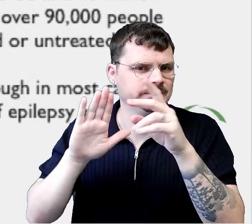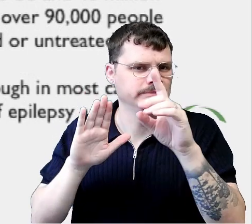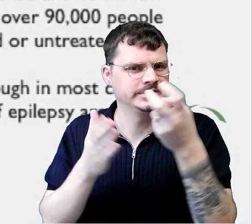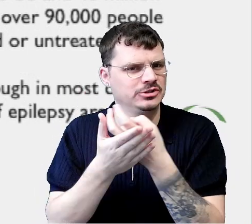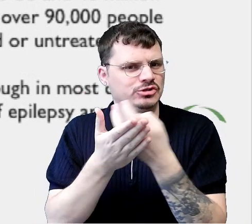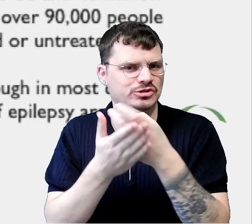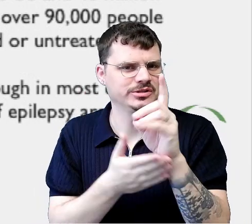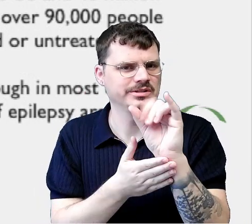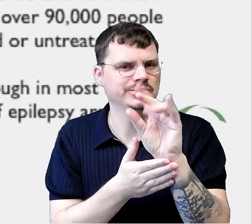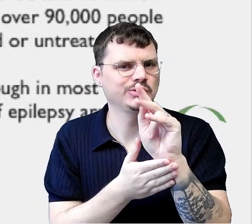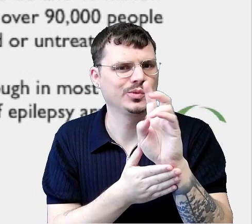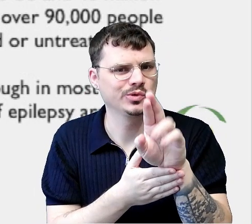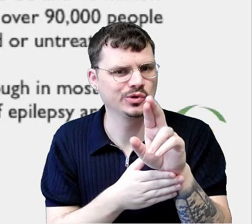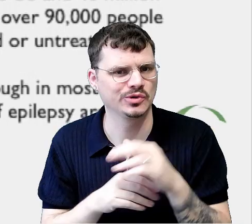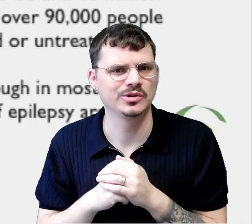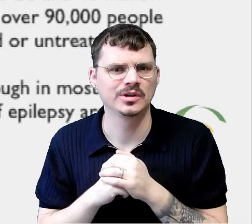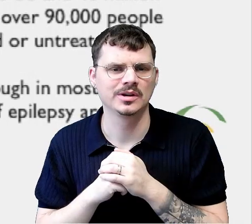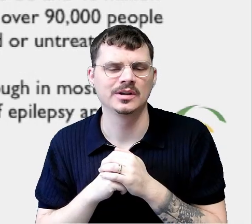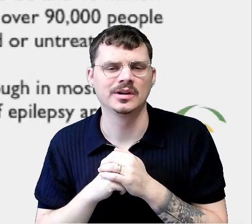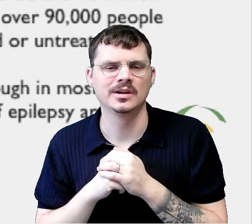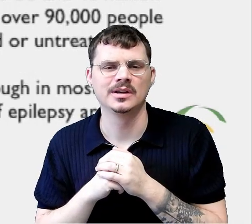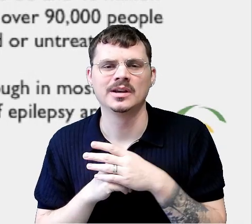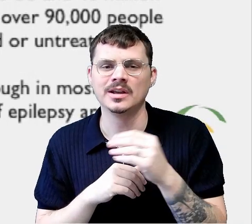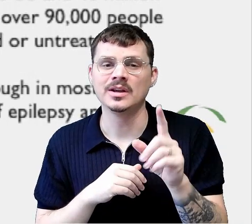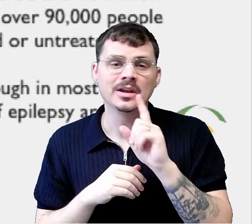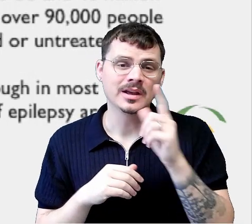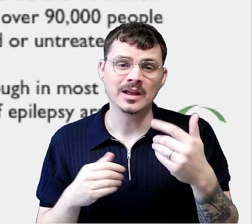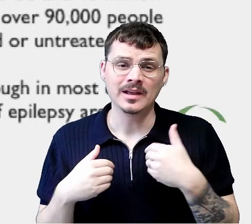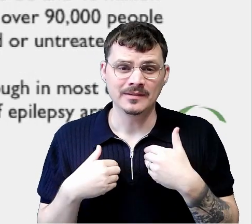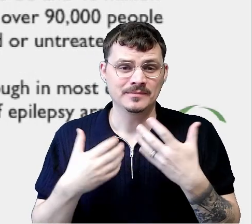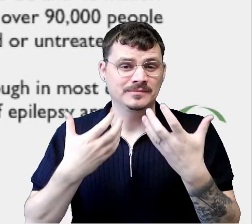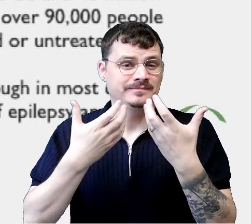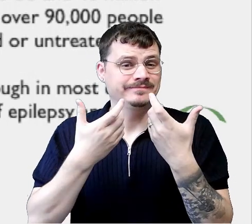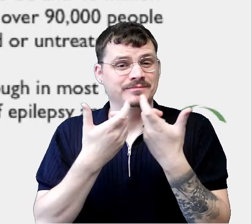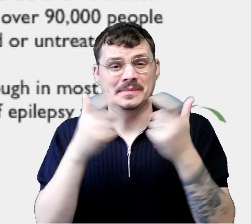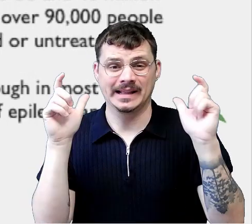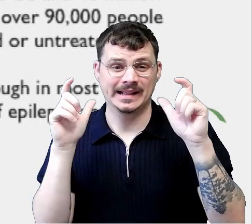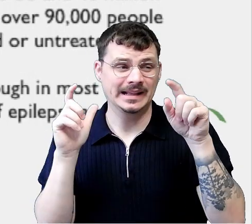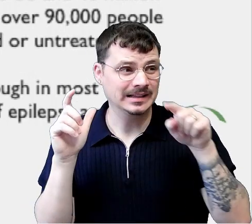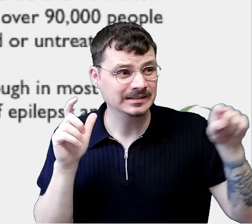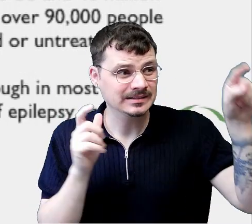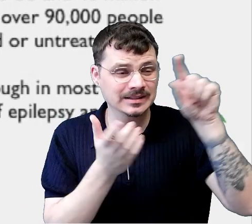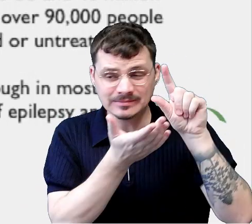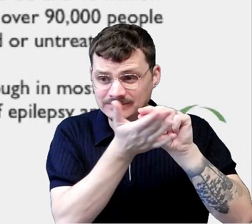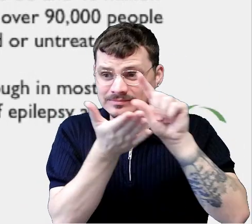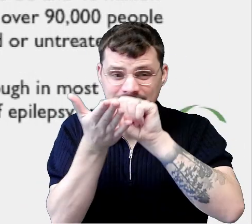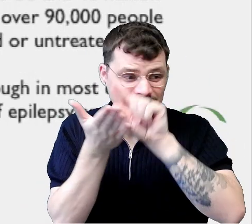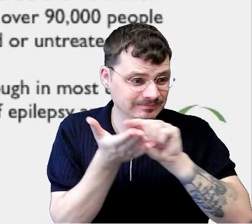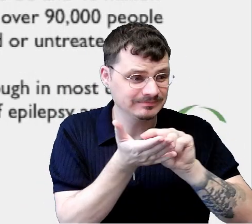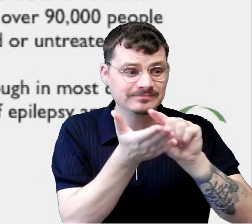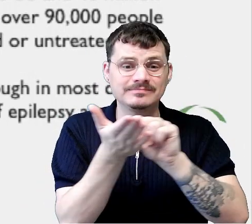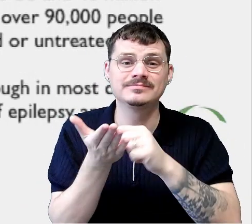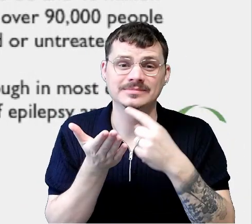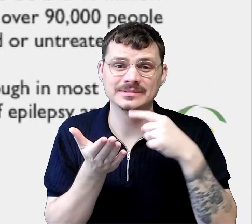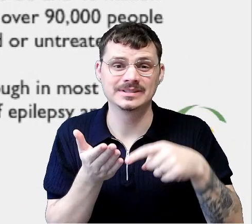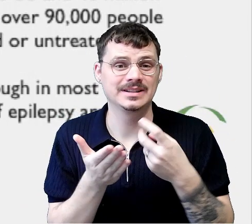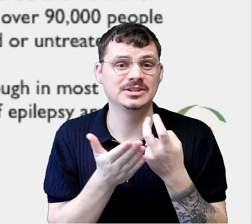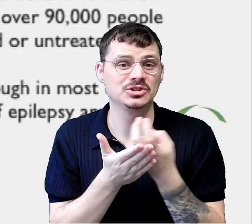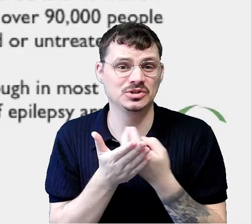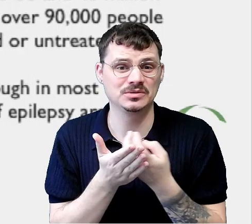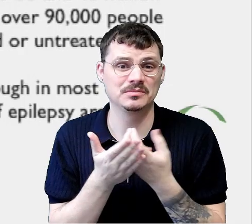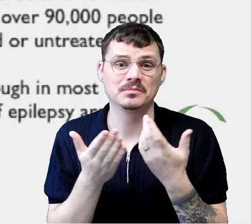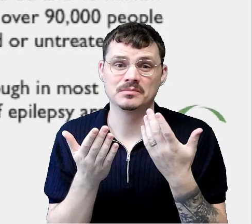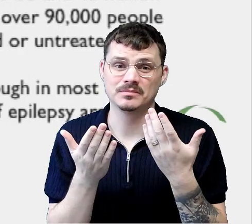disorder. And there's a great amount of literature that suggests that seizures may